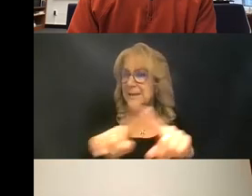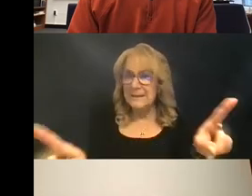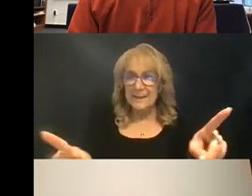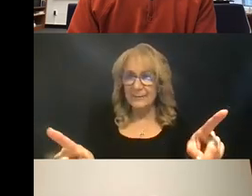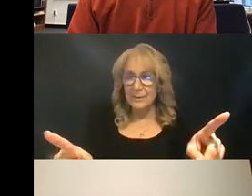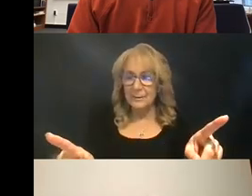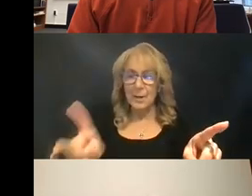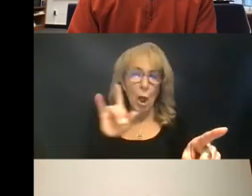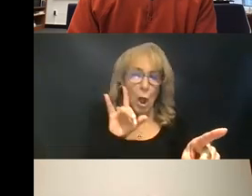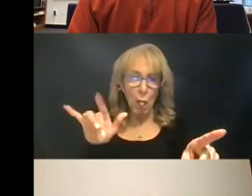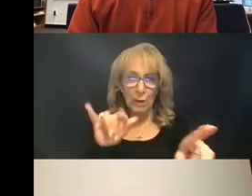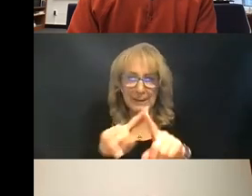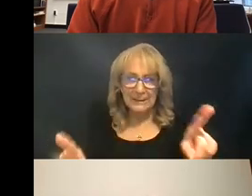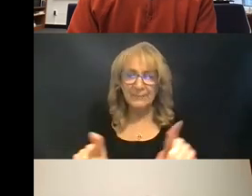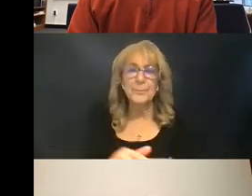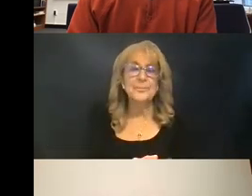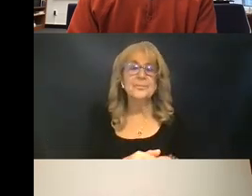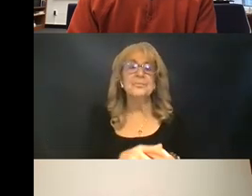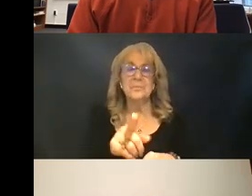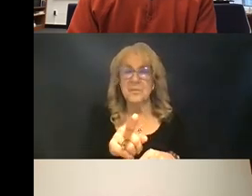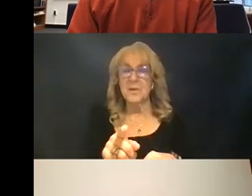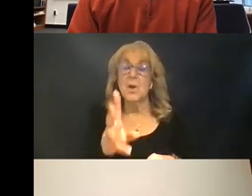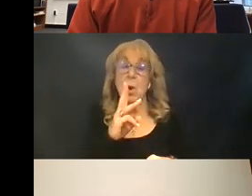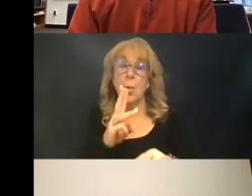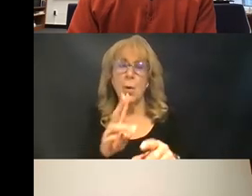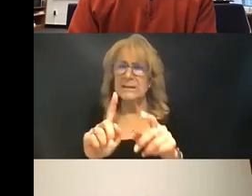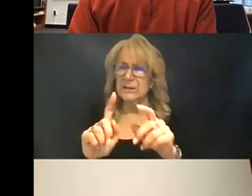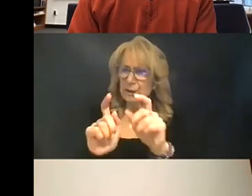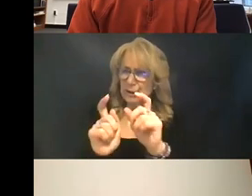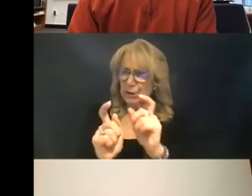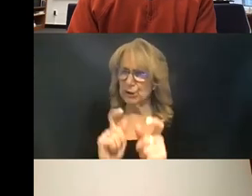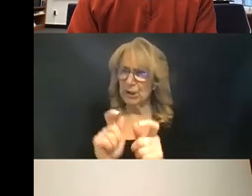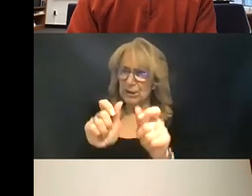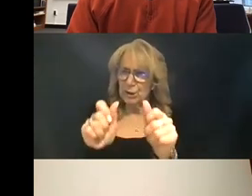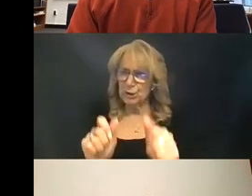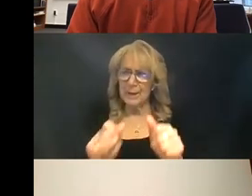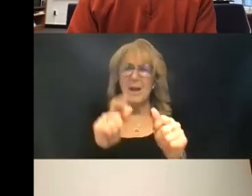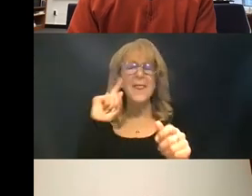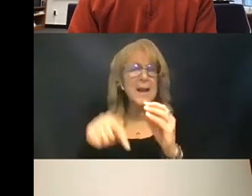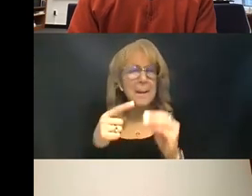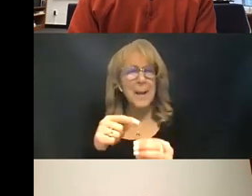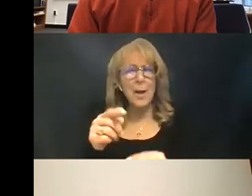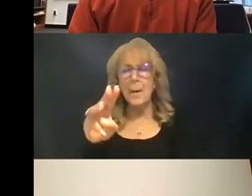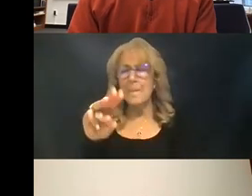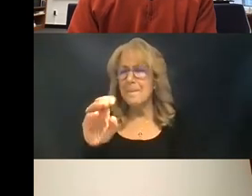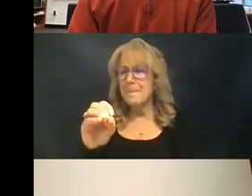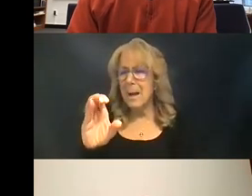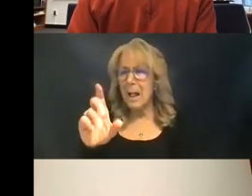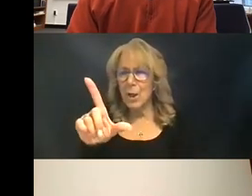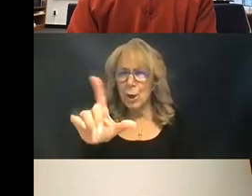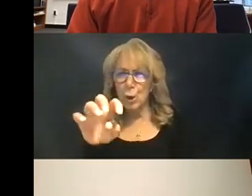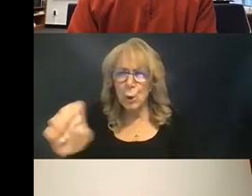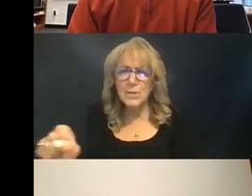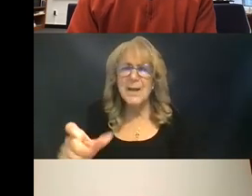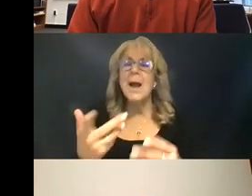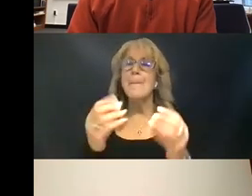and deforming in the pan. And again, let's think about molecules. So what the molecules of water are doing, you see they have more energy